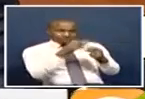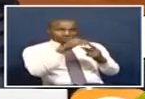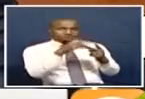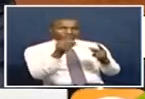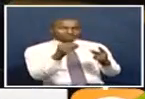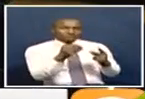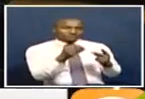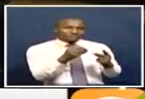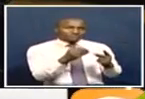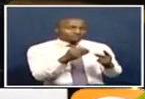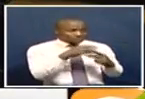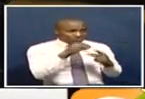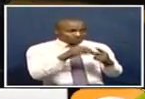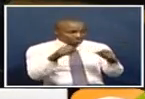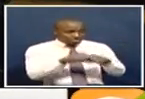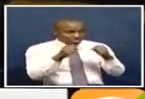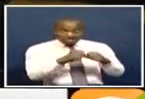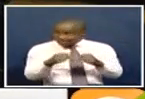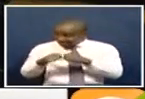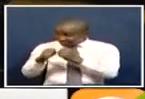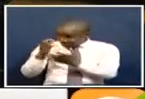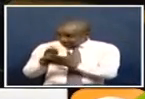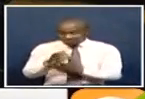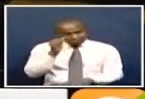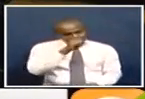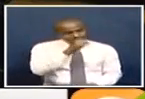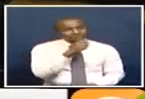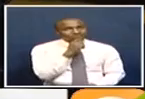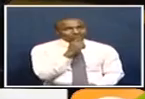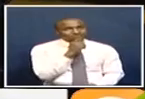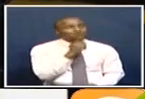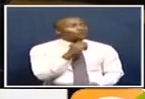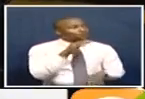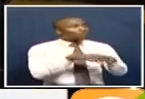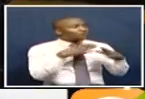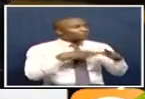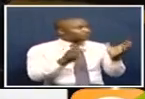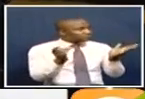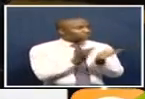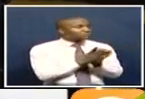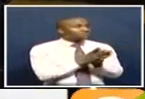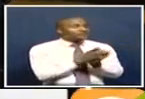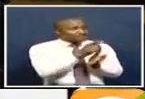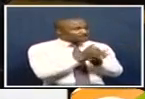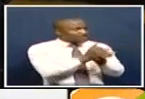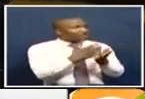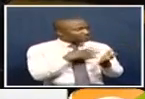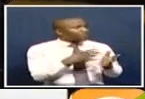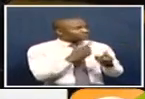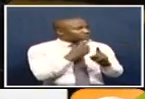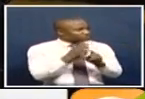they were shambolic, let's face it. Yeah. They were shambolic. Yeah. So good candidates were left out, and they have helped people in one way or